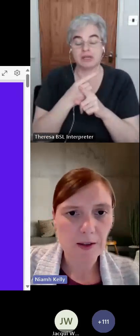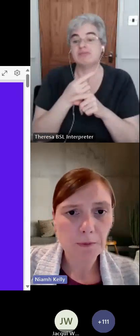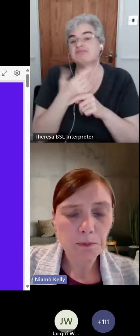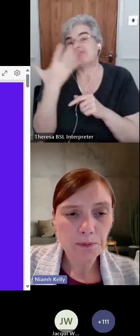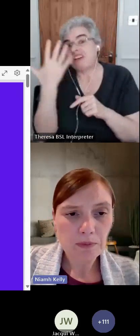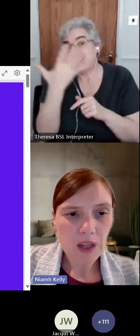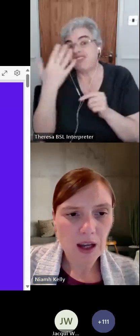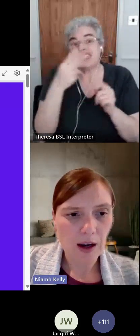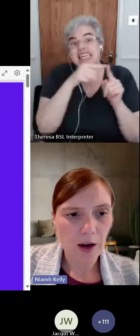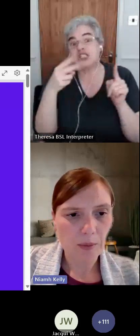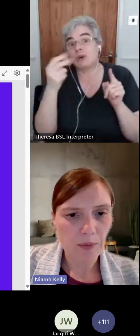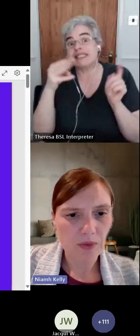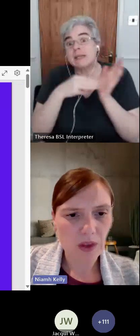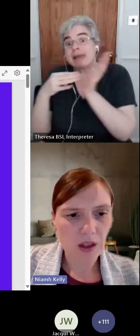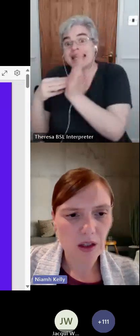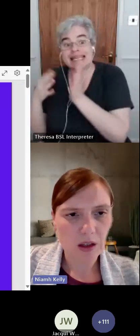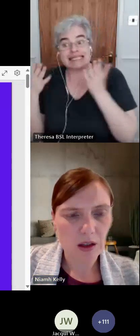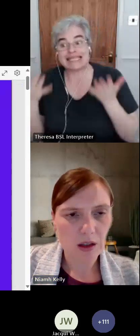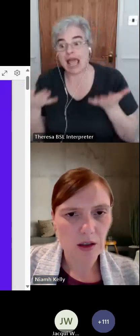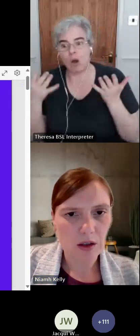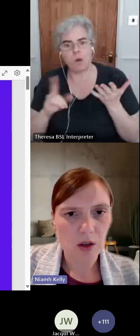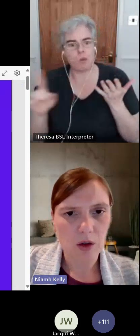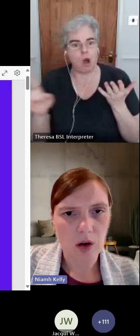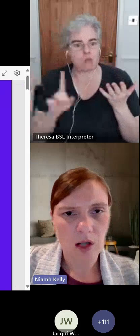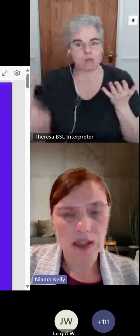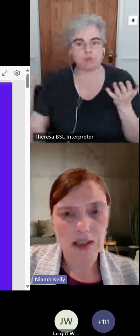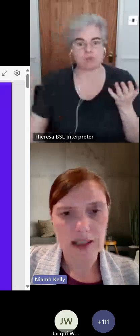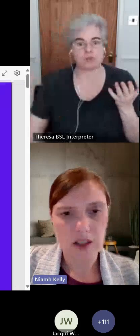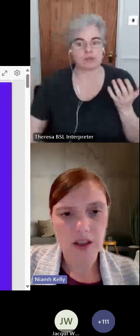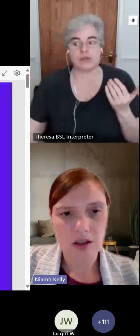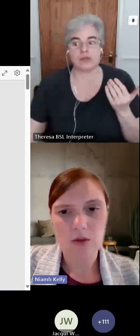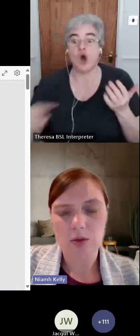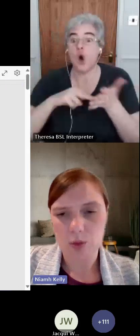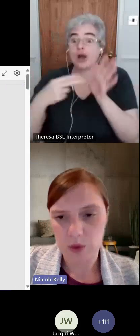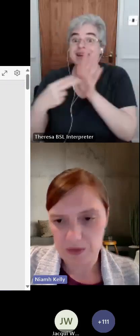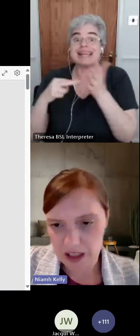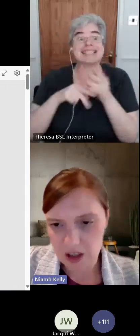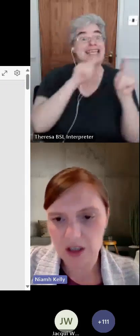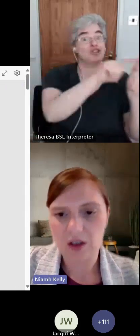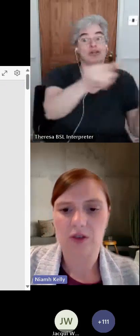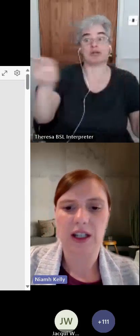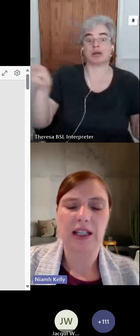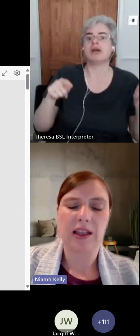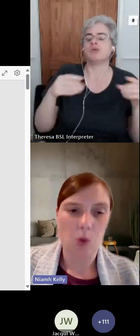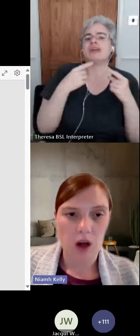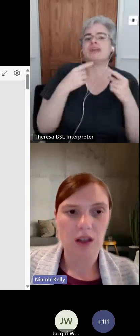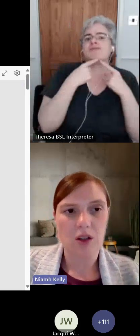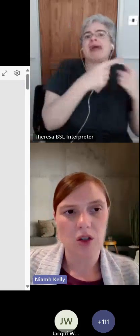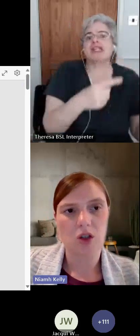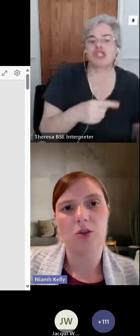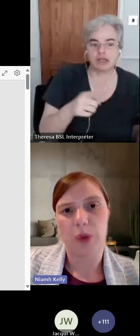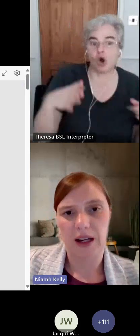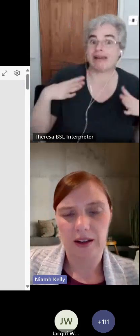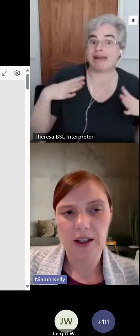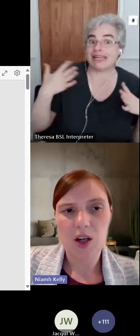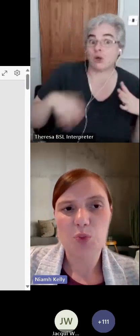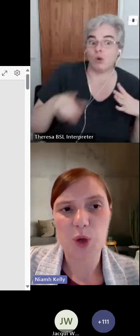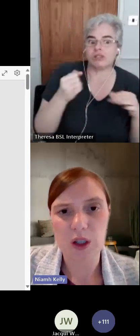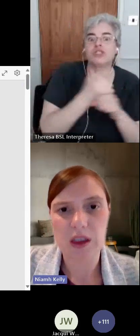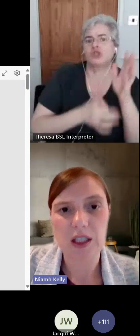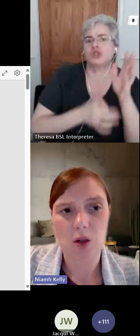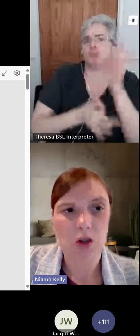20 minutes. Um, so organizations, we've mentioned already, they want to do